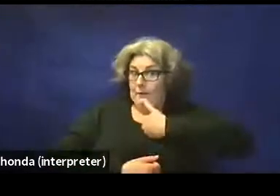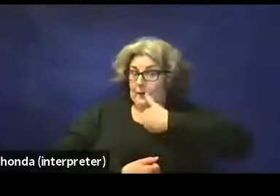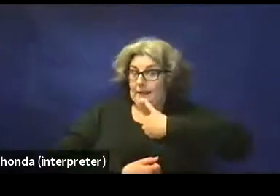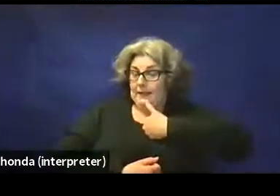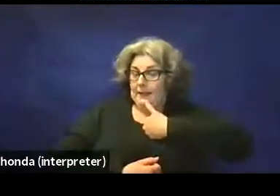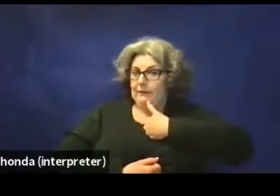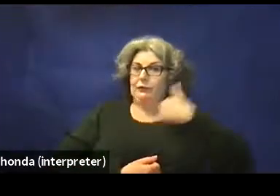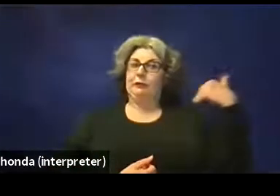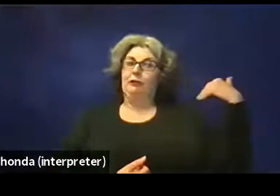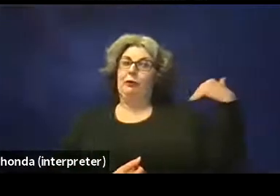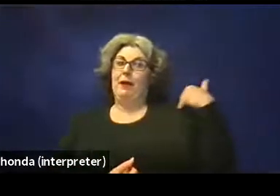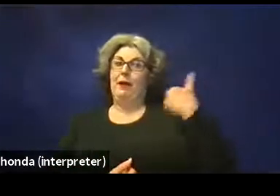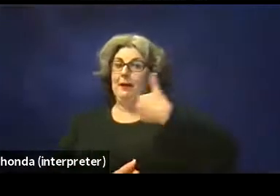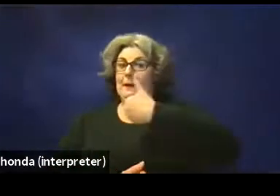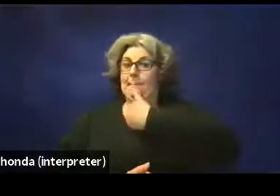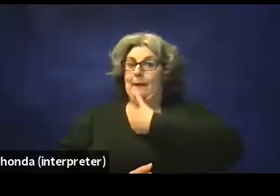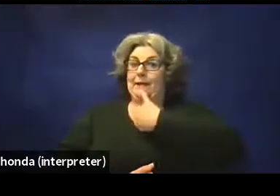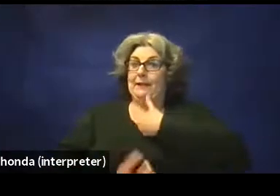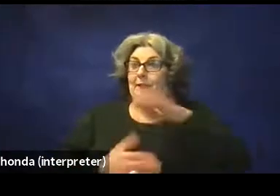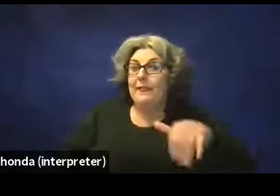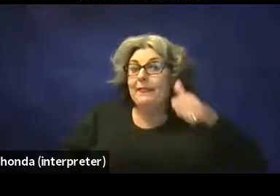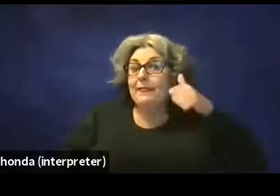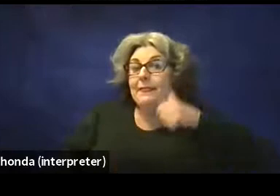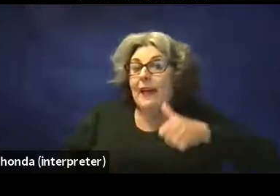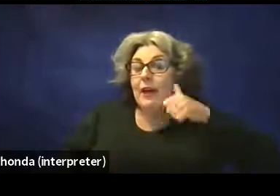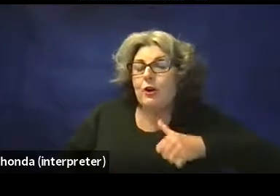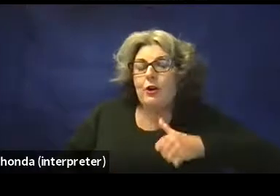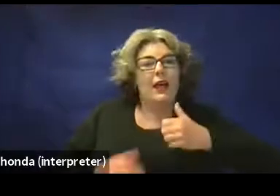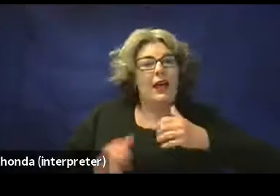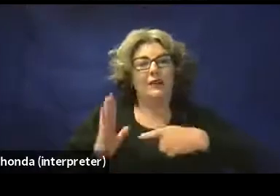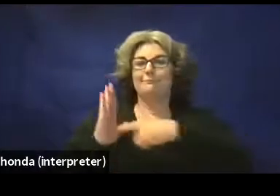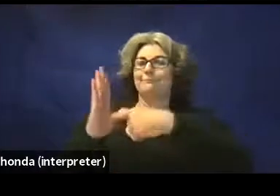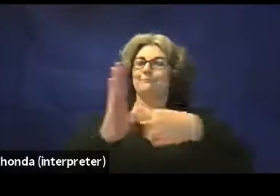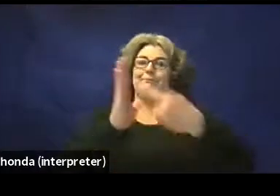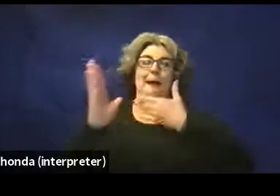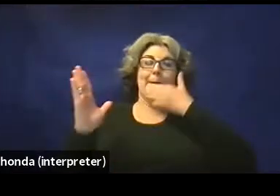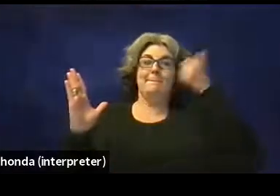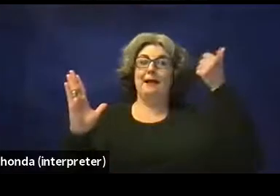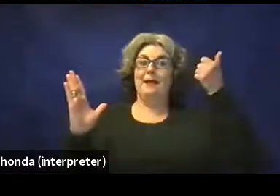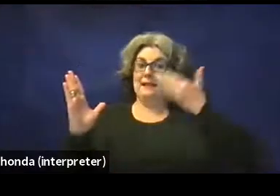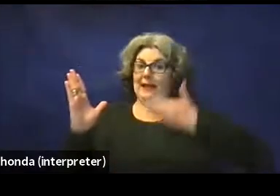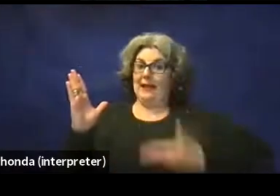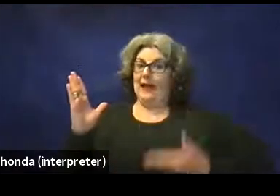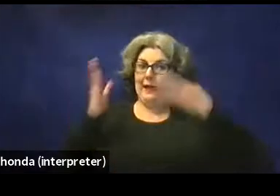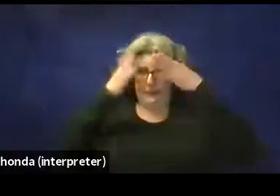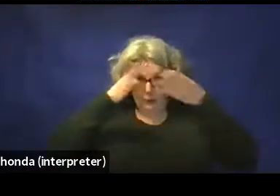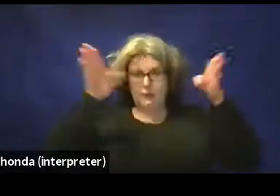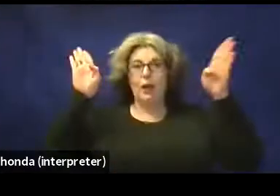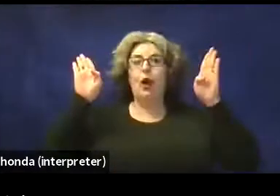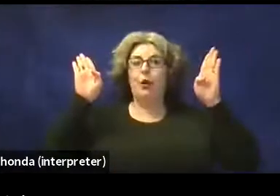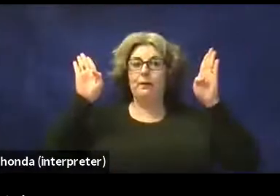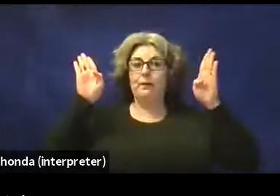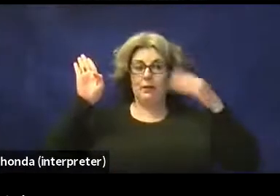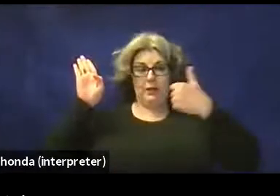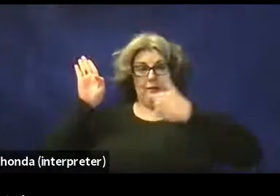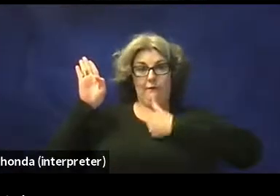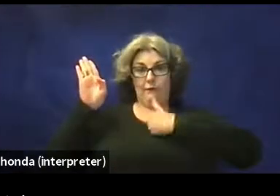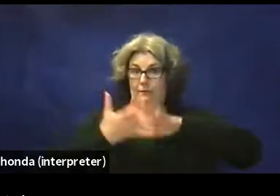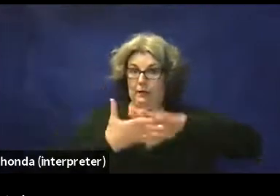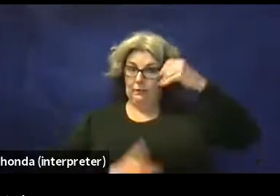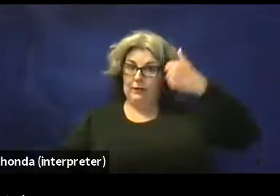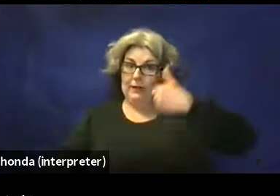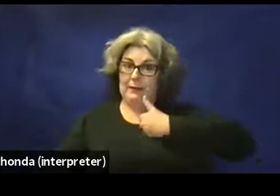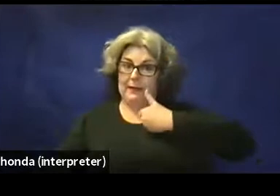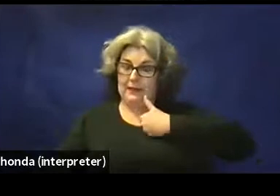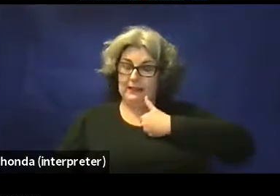to remind me that this girl is bringing her best self, and I need to be open to that for my learning and